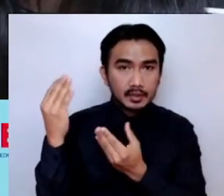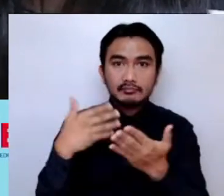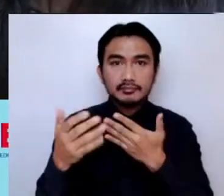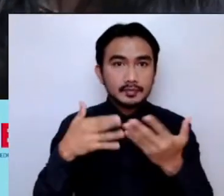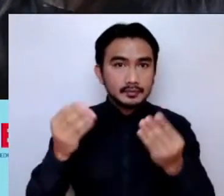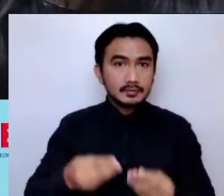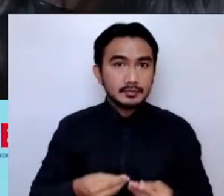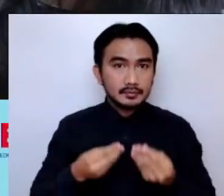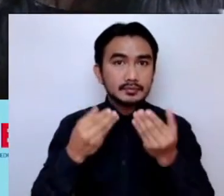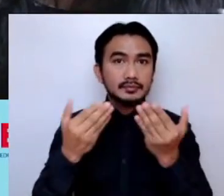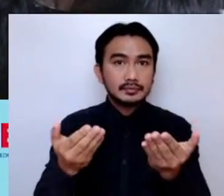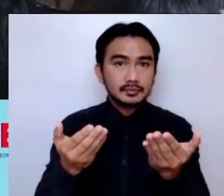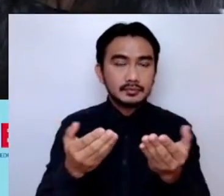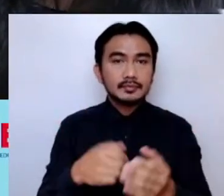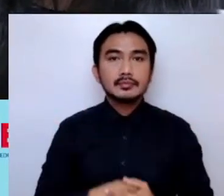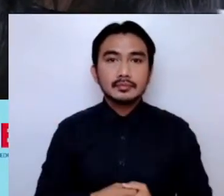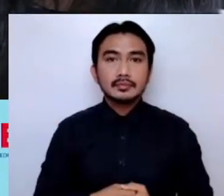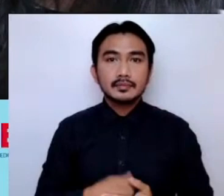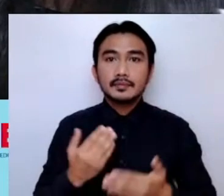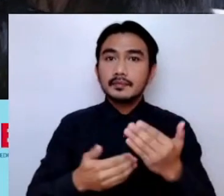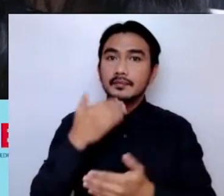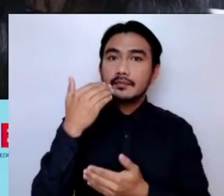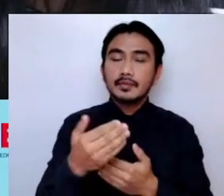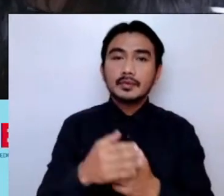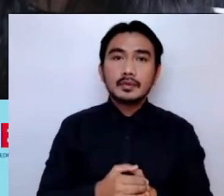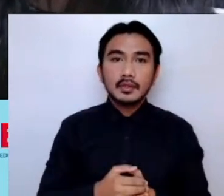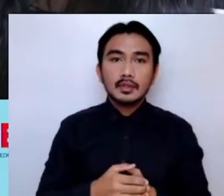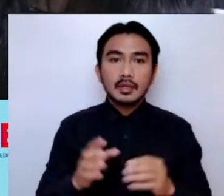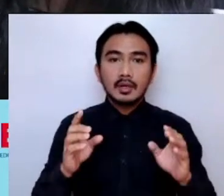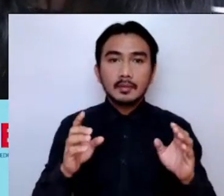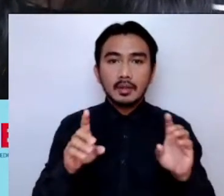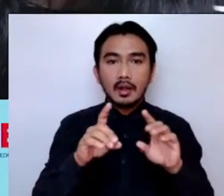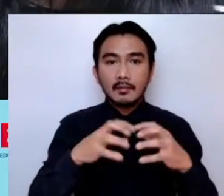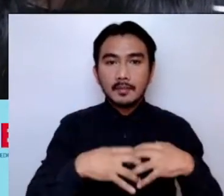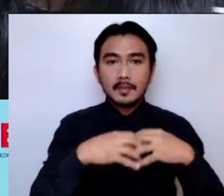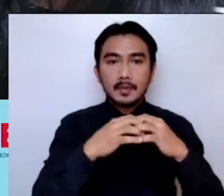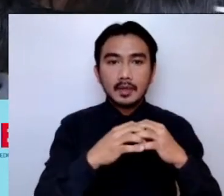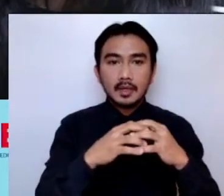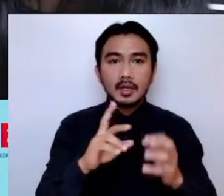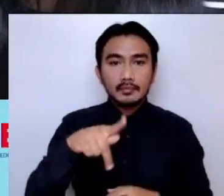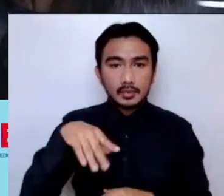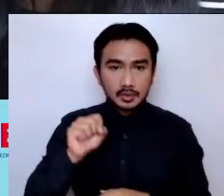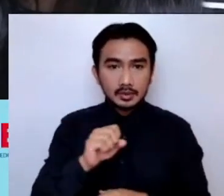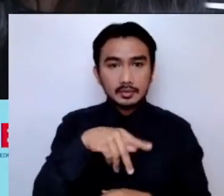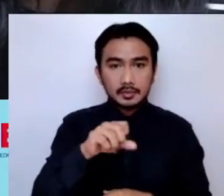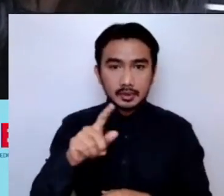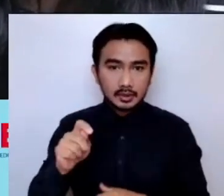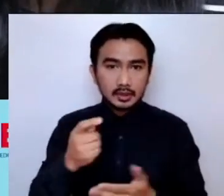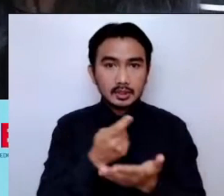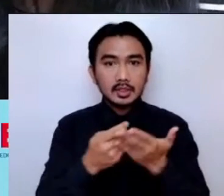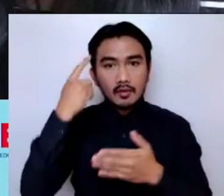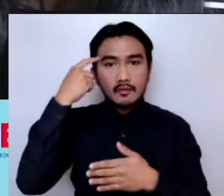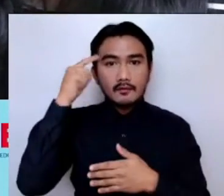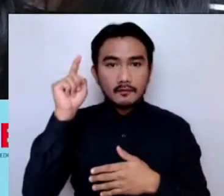issuances on this one. Next is the development of an RPMS-PPST tool for our distinguished teachers.